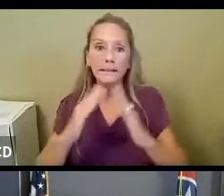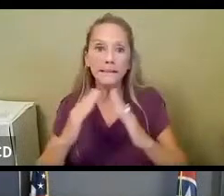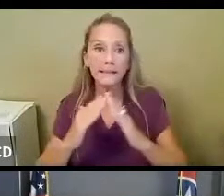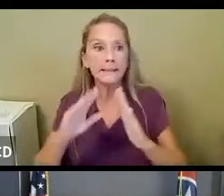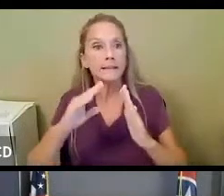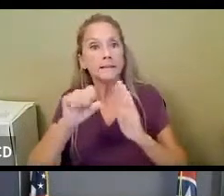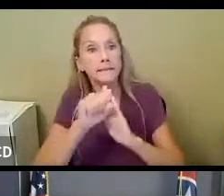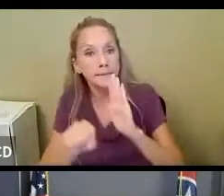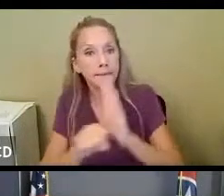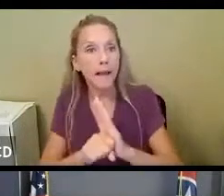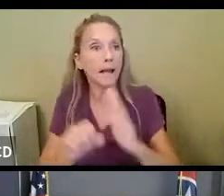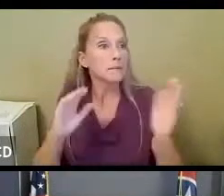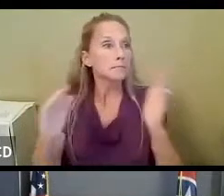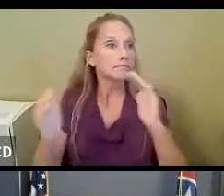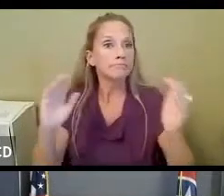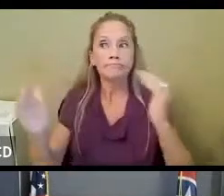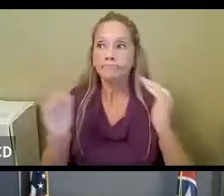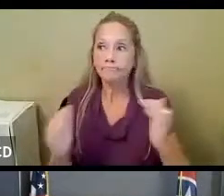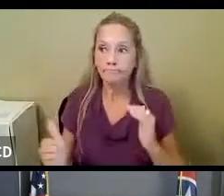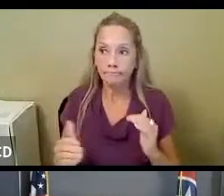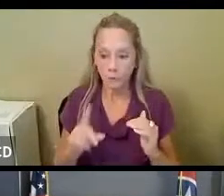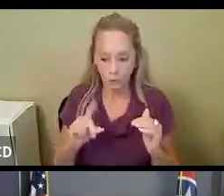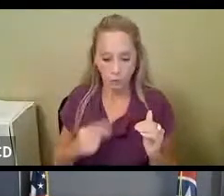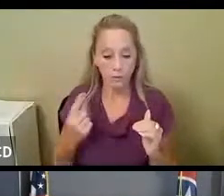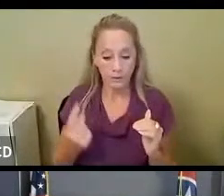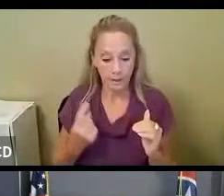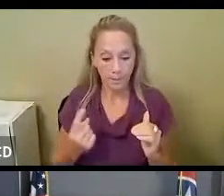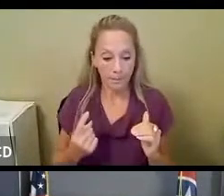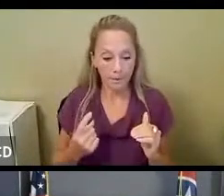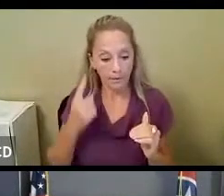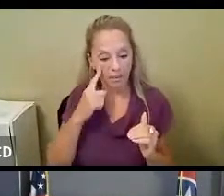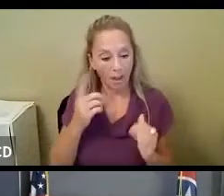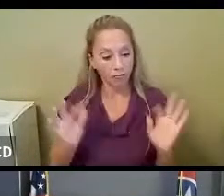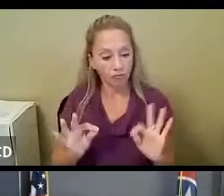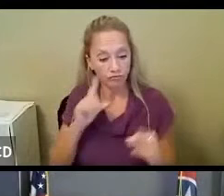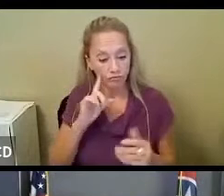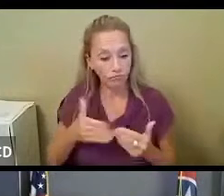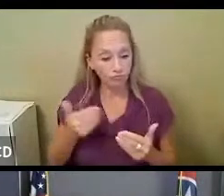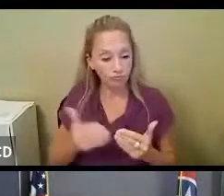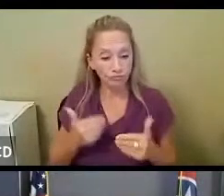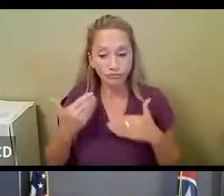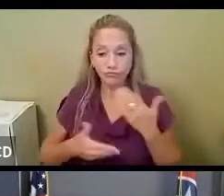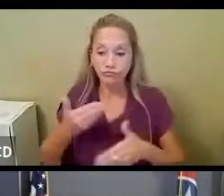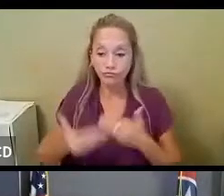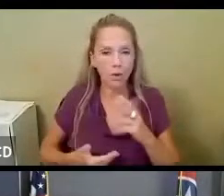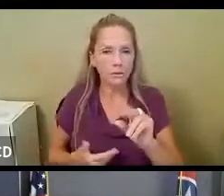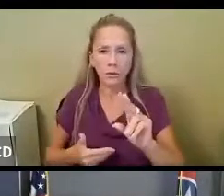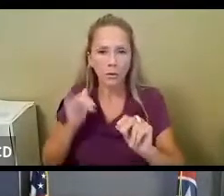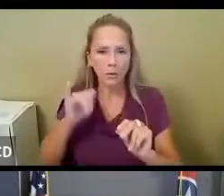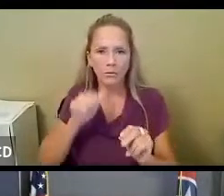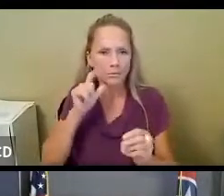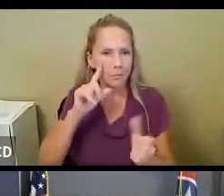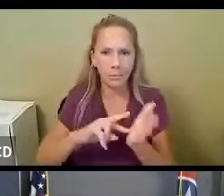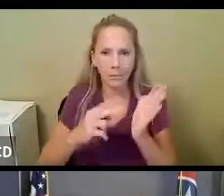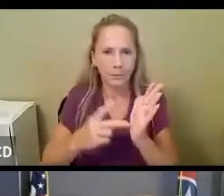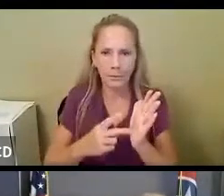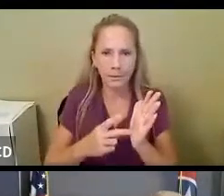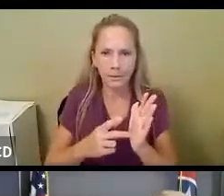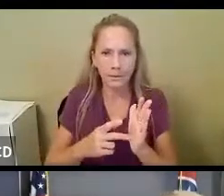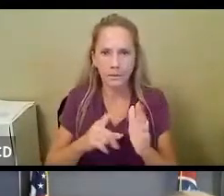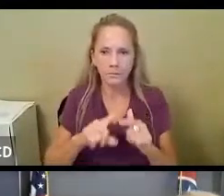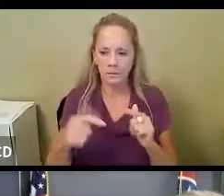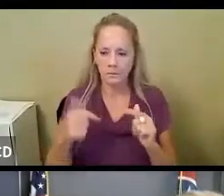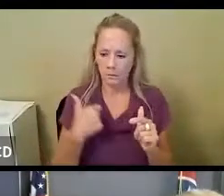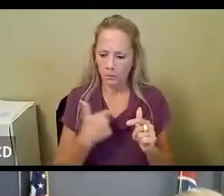states, and not just doing something to be doing something. But when we first convened the third week